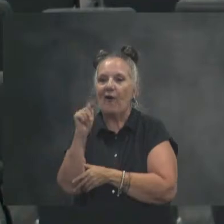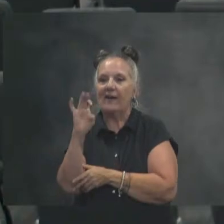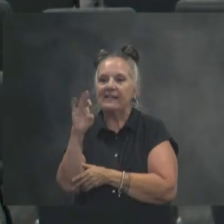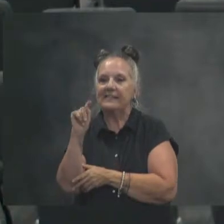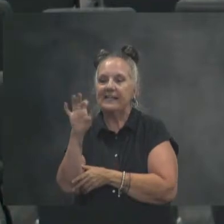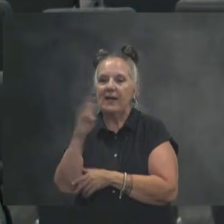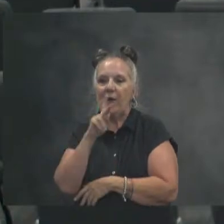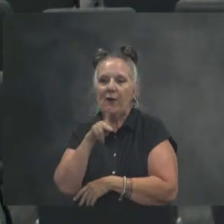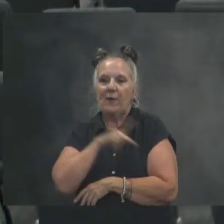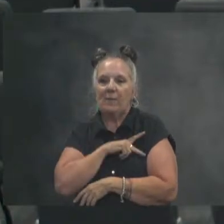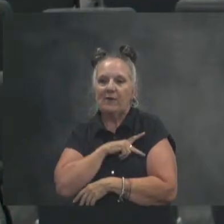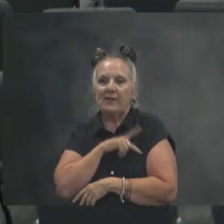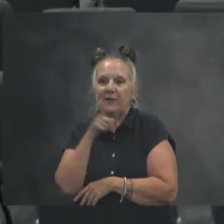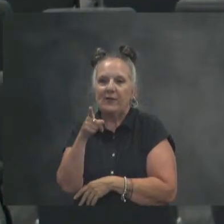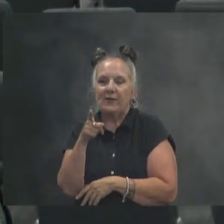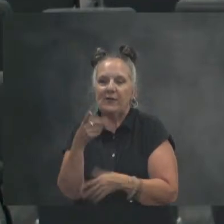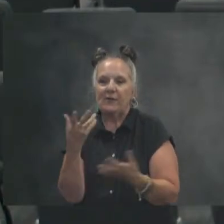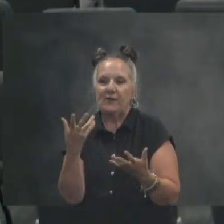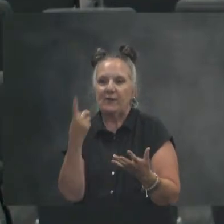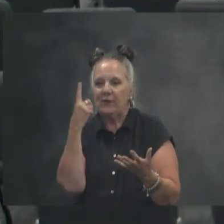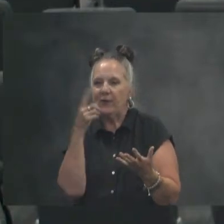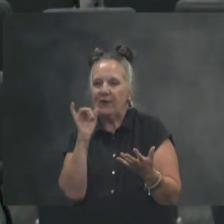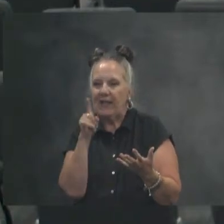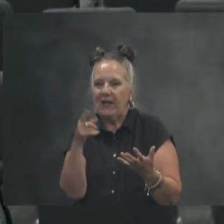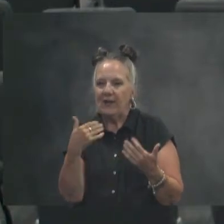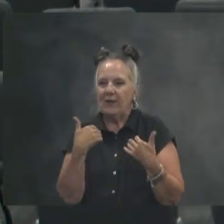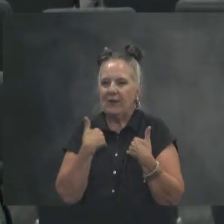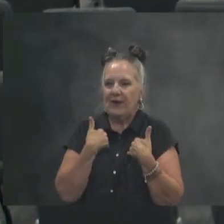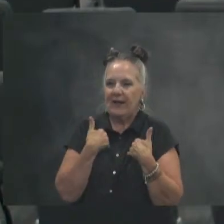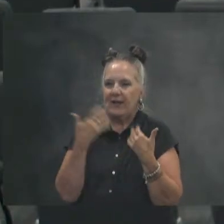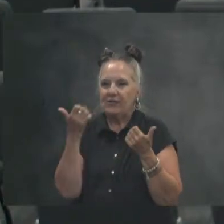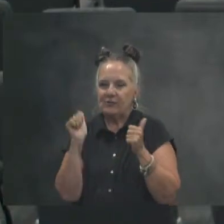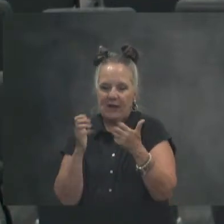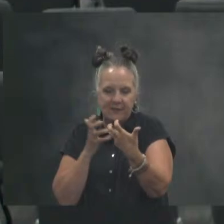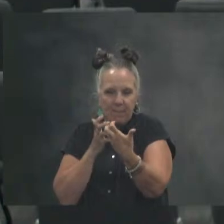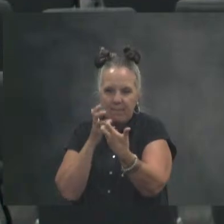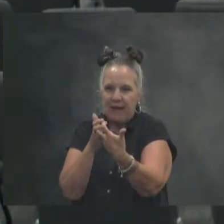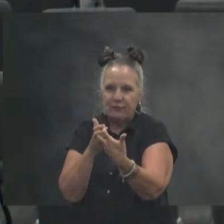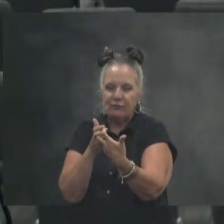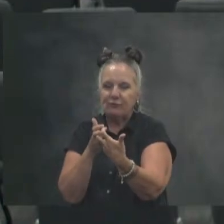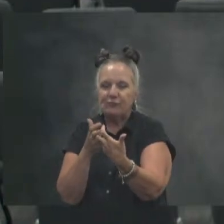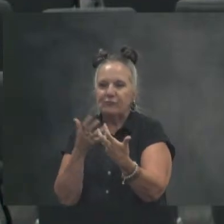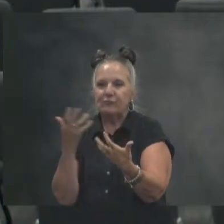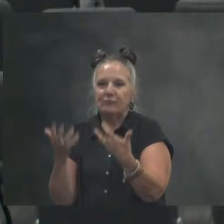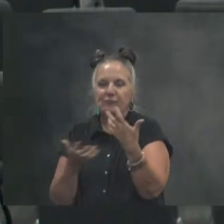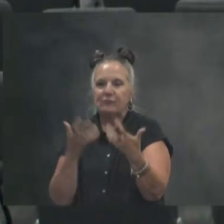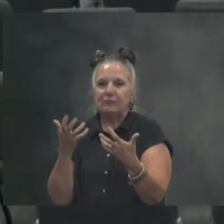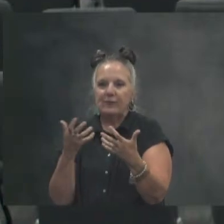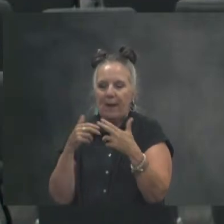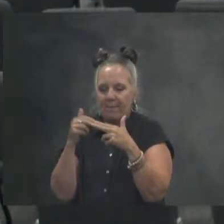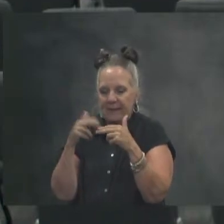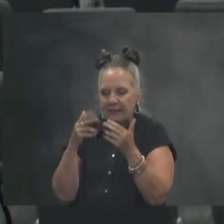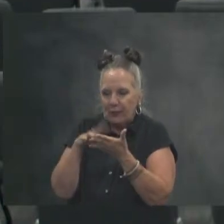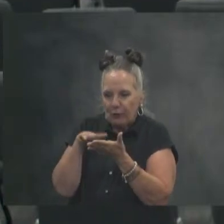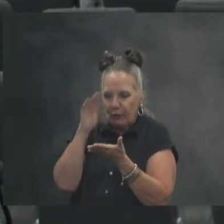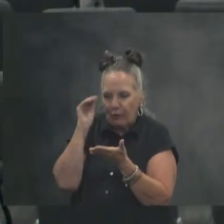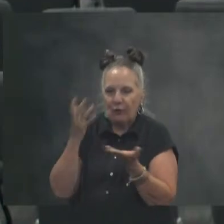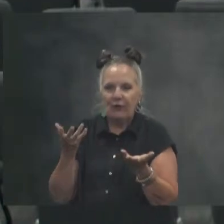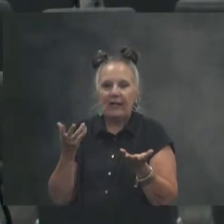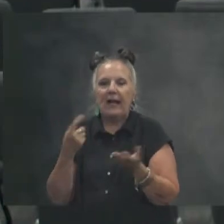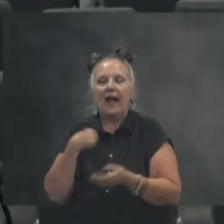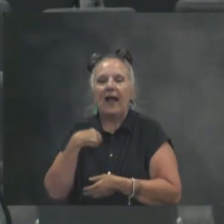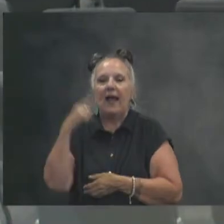in the building. What did you add? It looked like you're trying to match some of the building we're in. Yeah, I think we